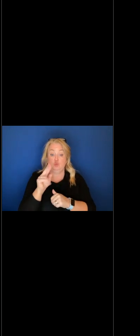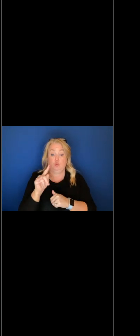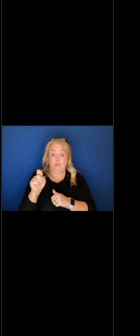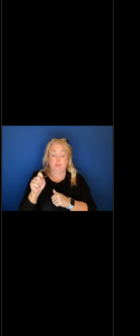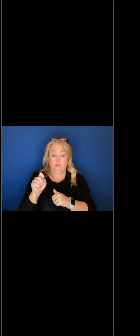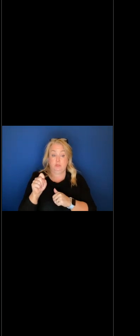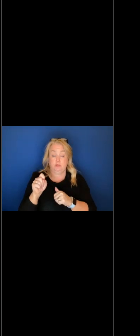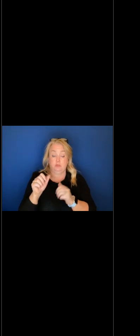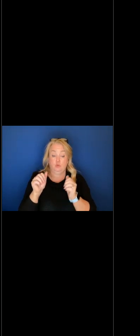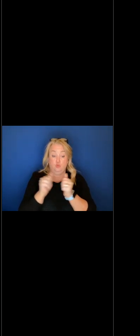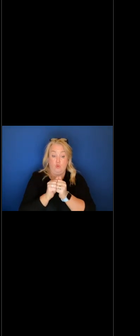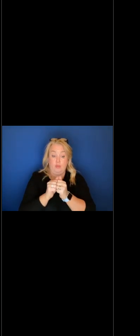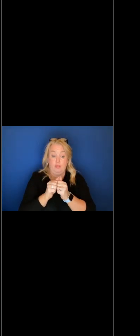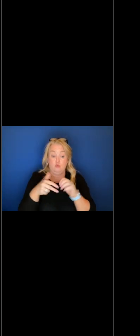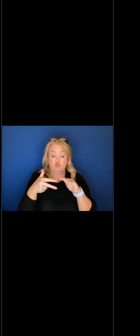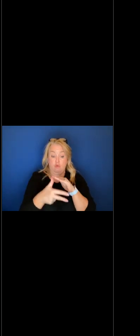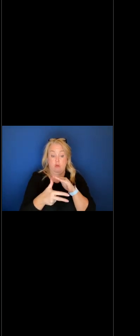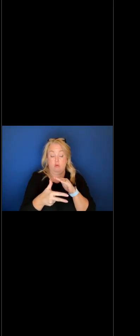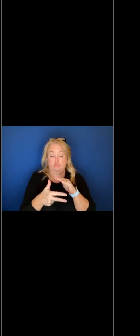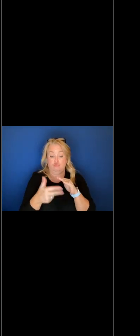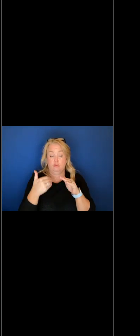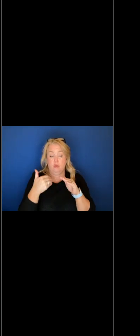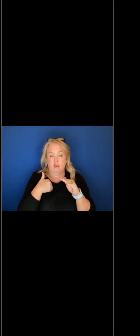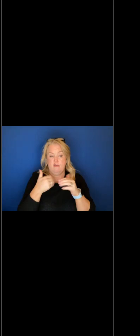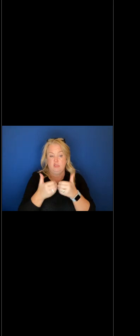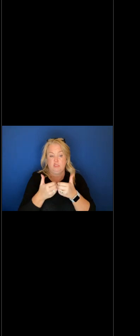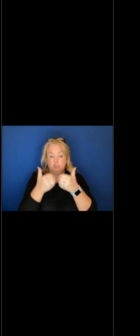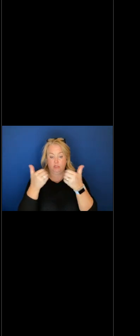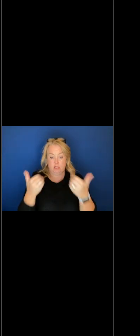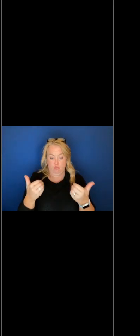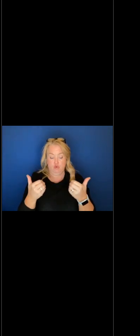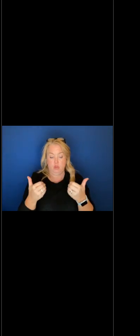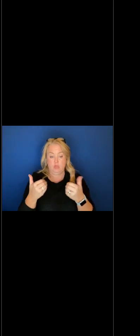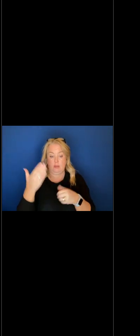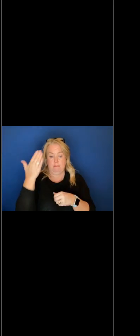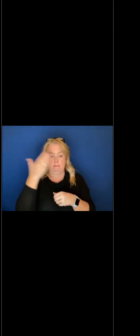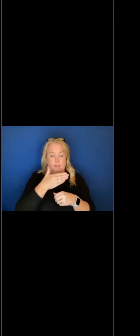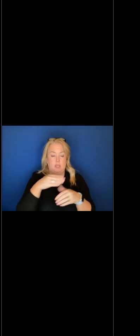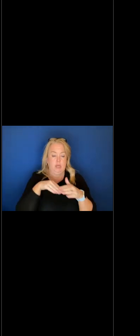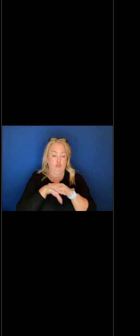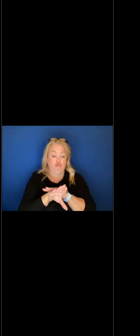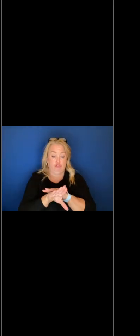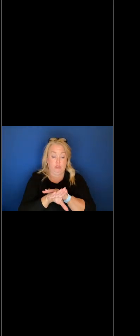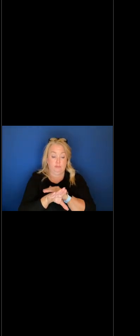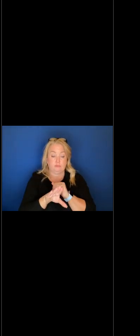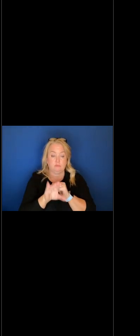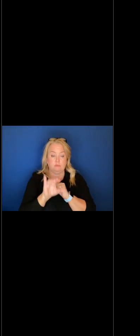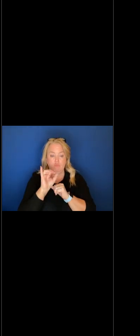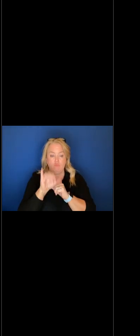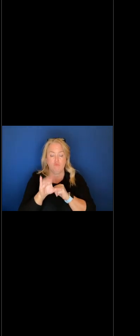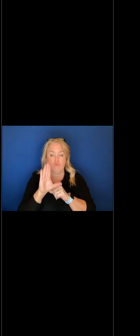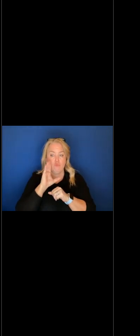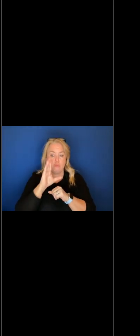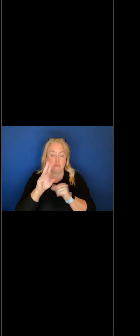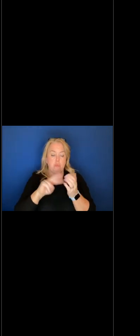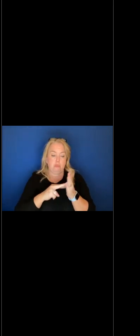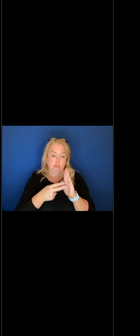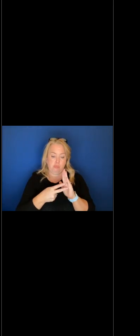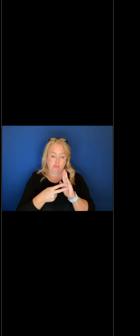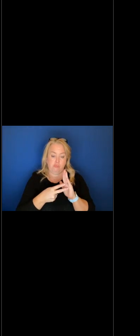with attached garages have a separate main entry, and this would be the